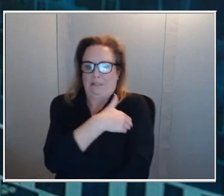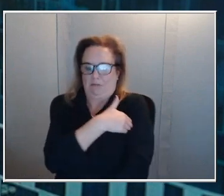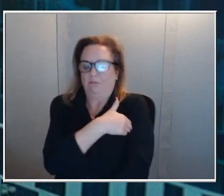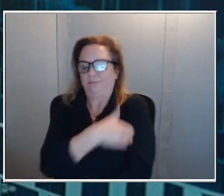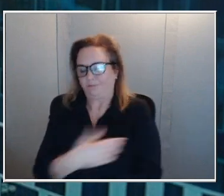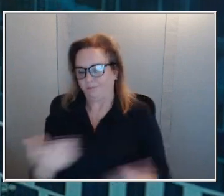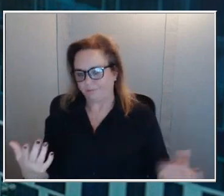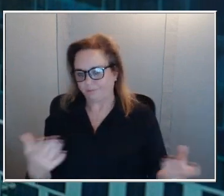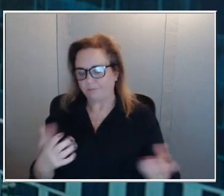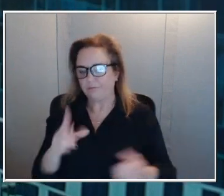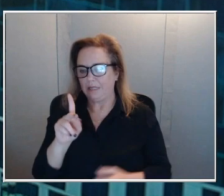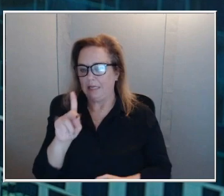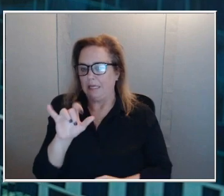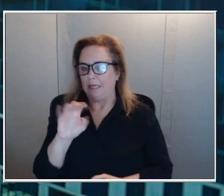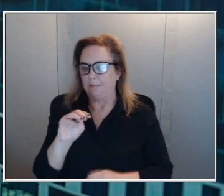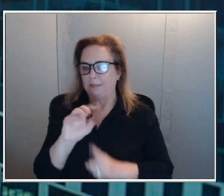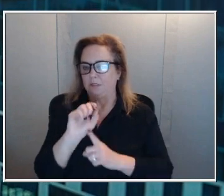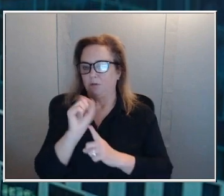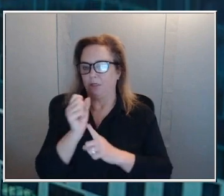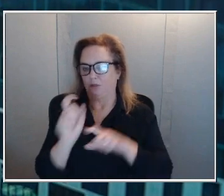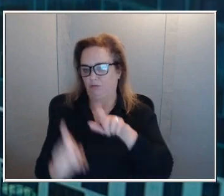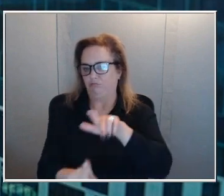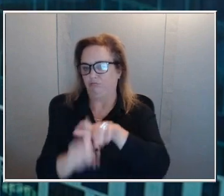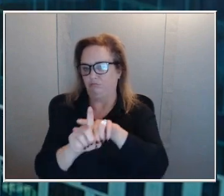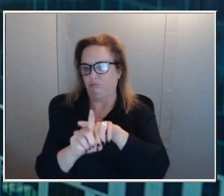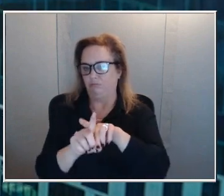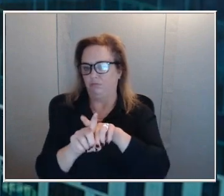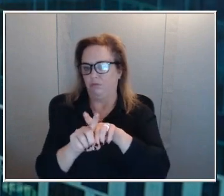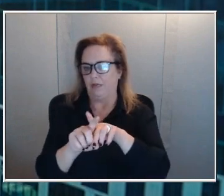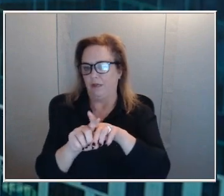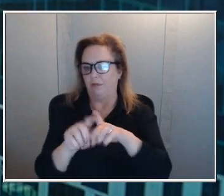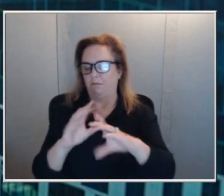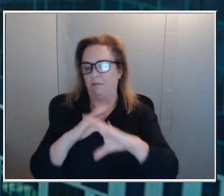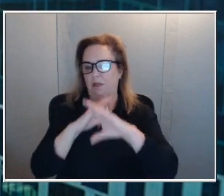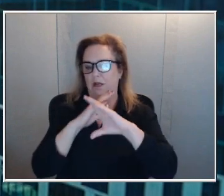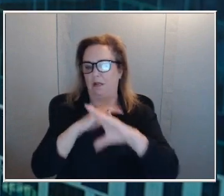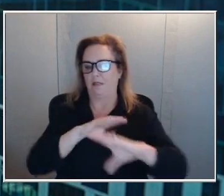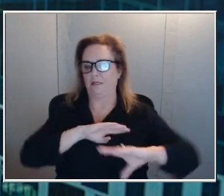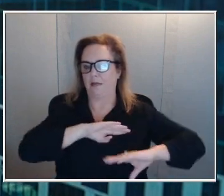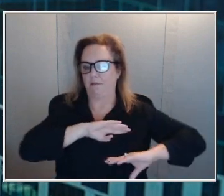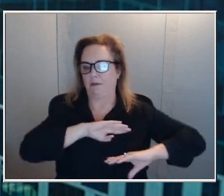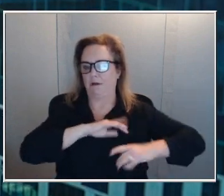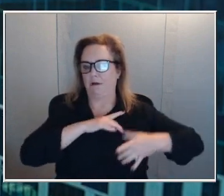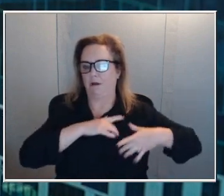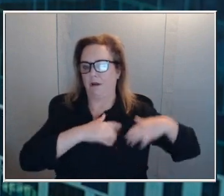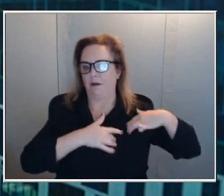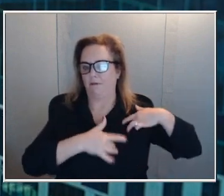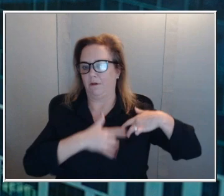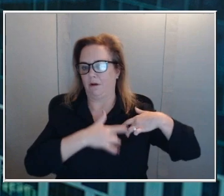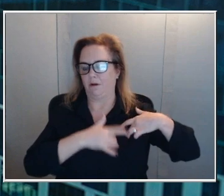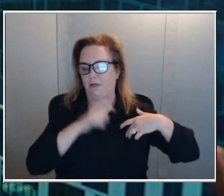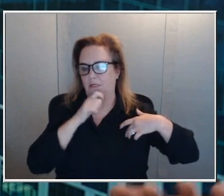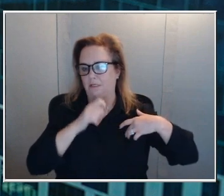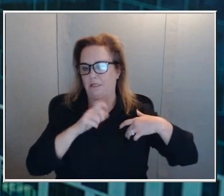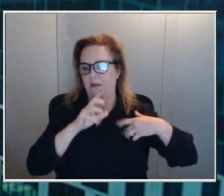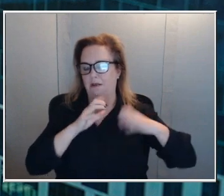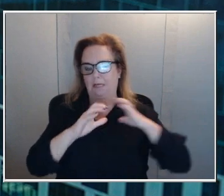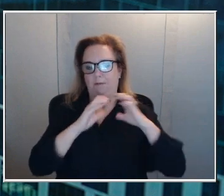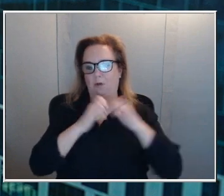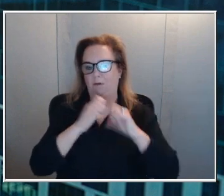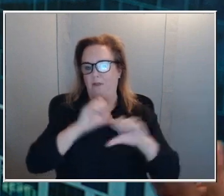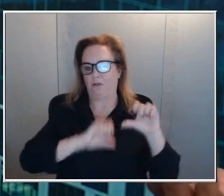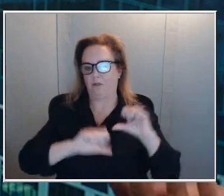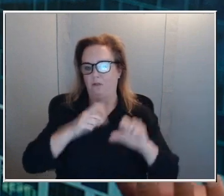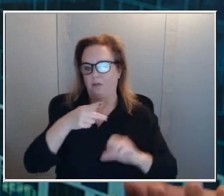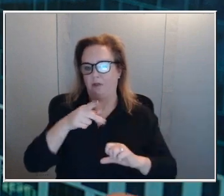So in Kim's case, she initially presented with complete heart block, meaning that the top and bottom chambers of her heart did not talk to each other, and she needed a